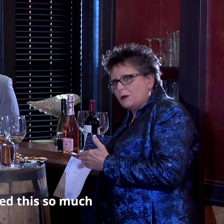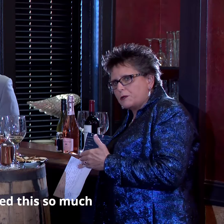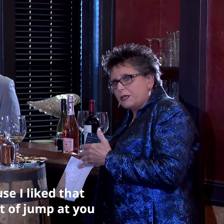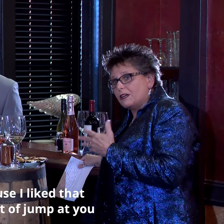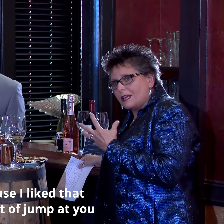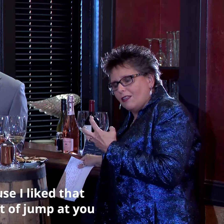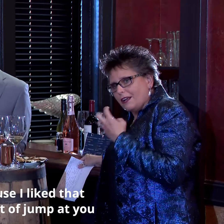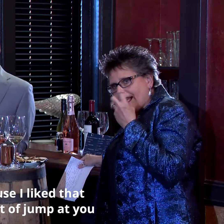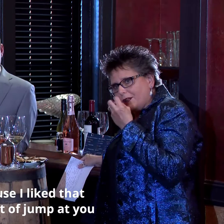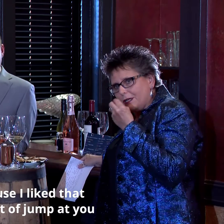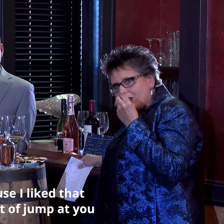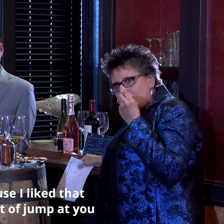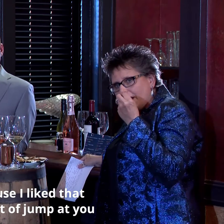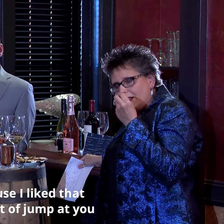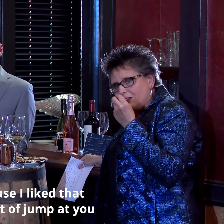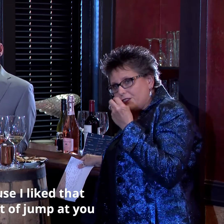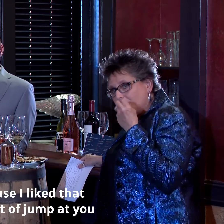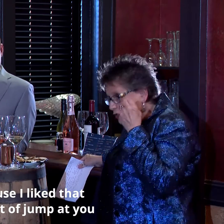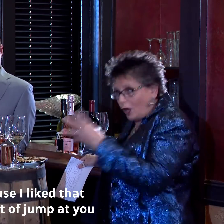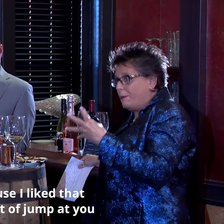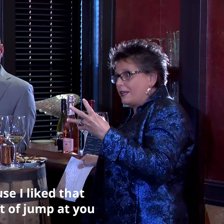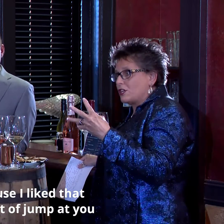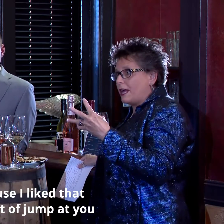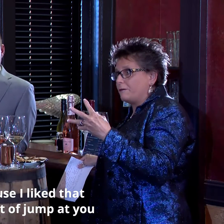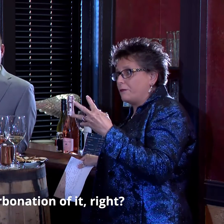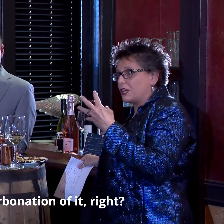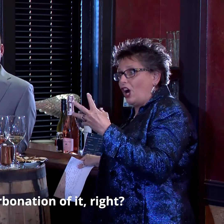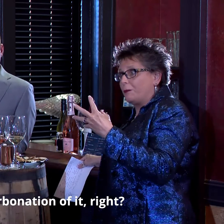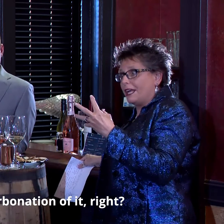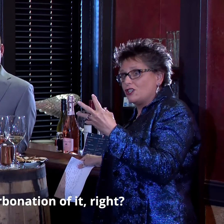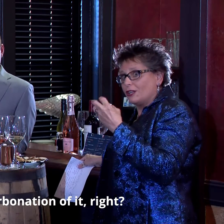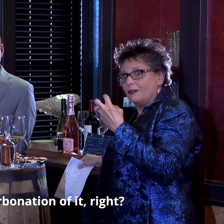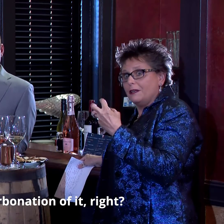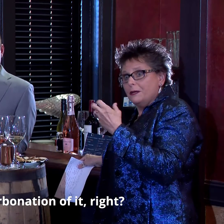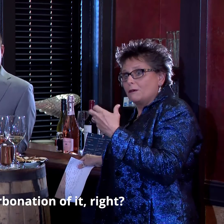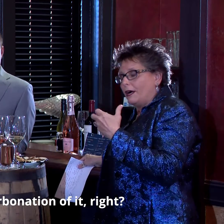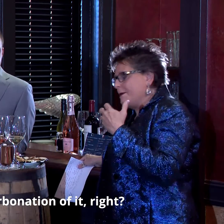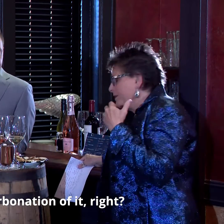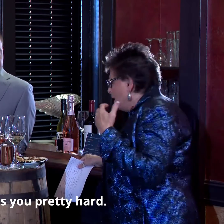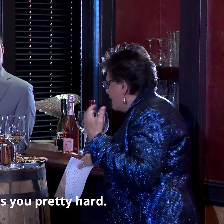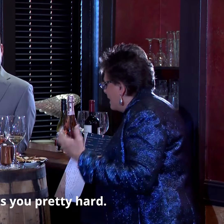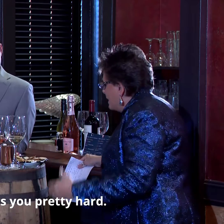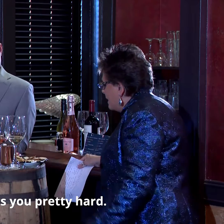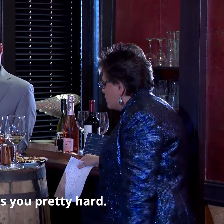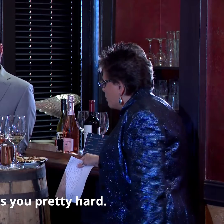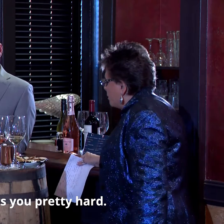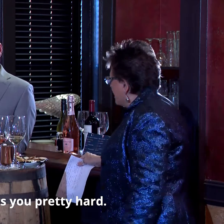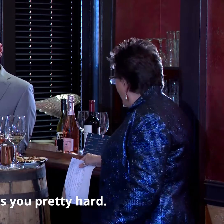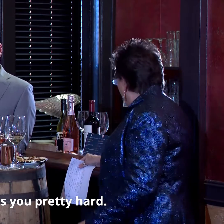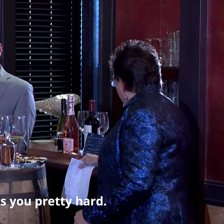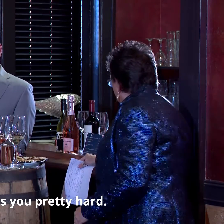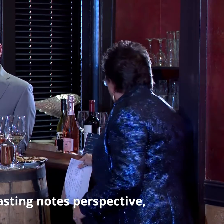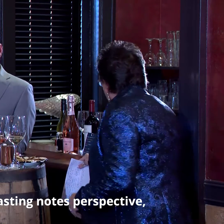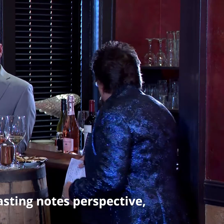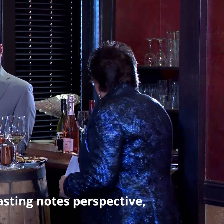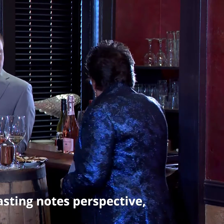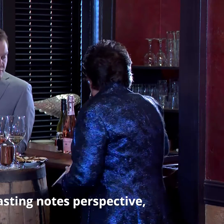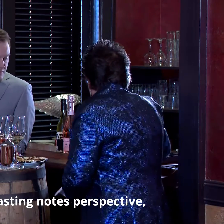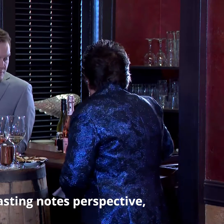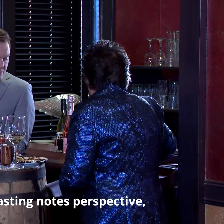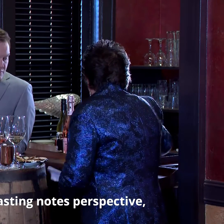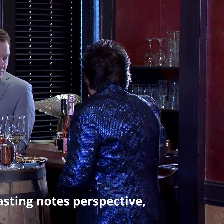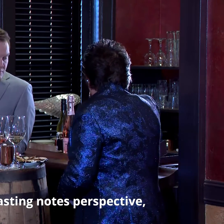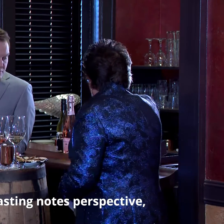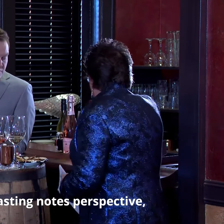this so much because I like that little bit of that little jump at you that from the carbonation of it, right? And it hits you pretty hard. I think